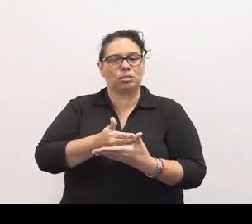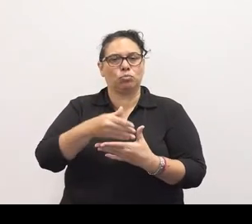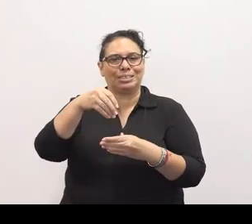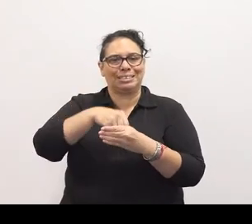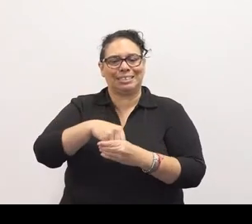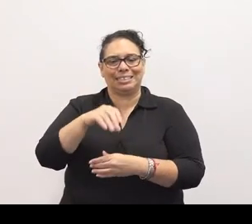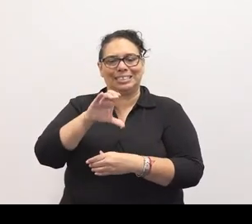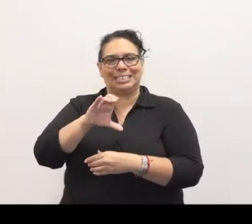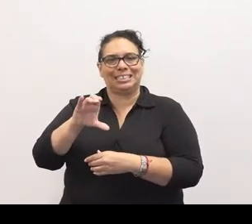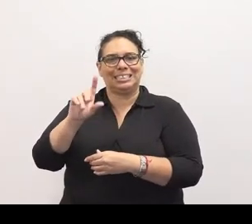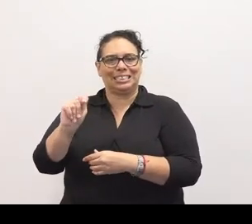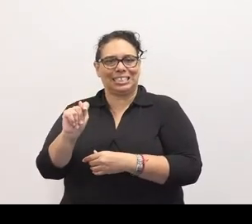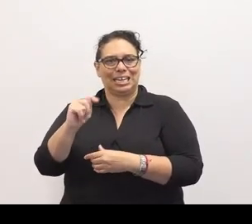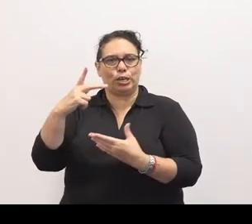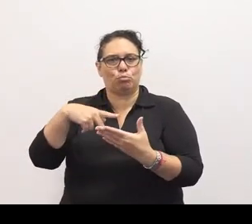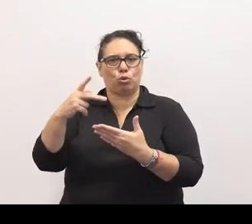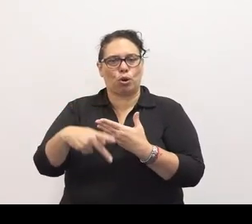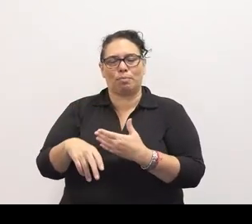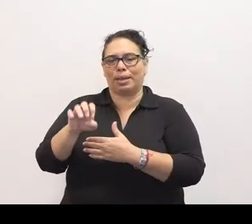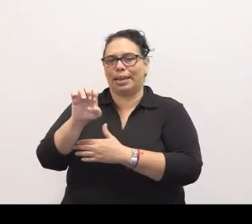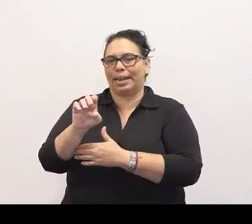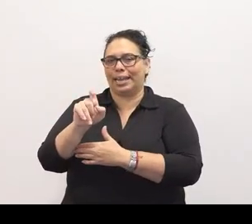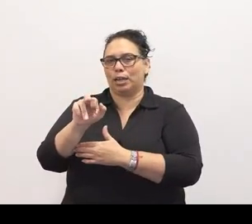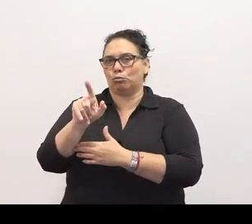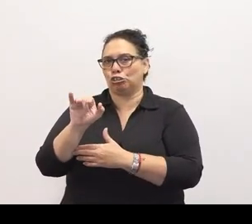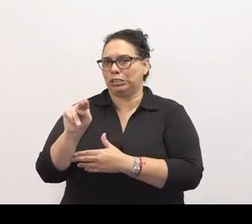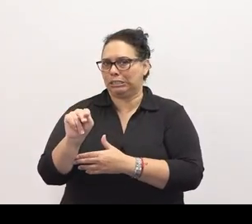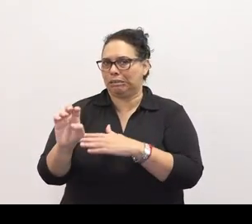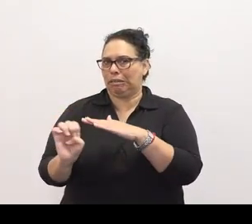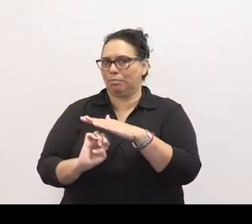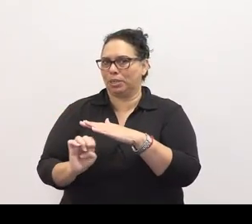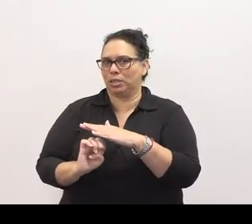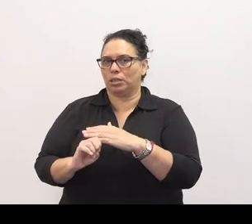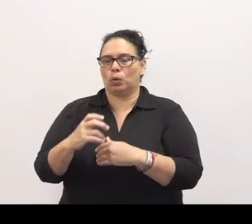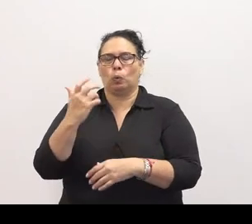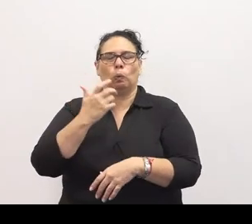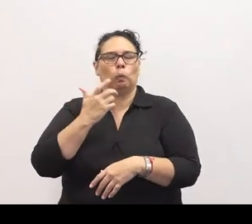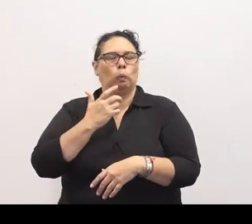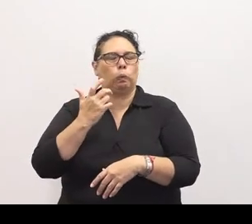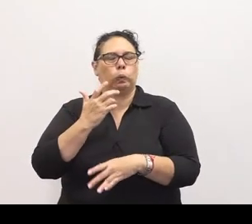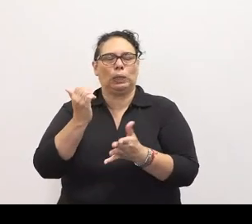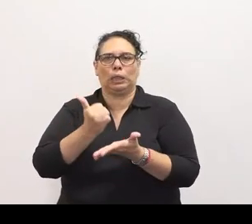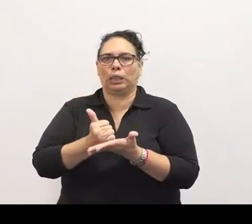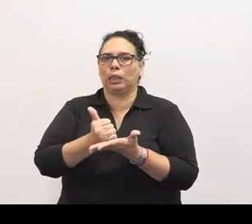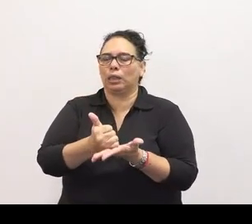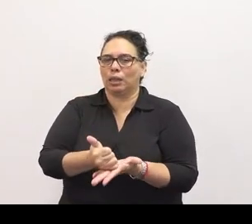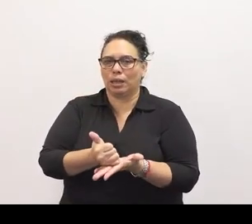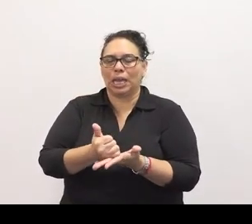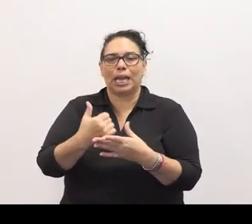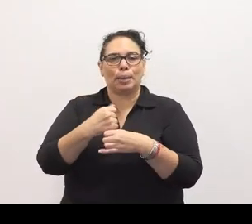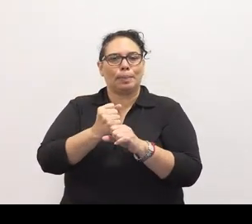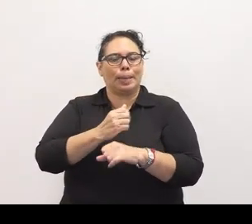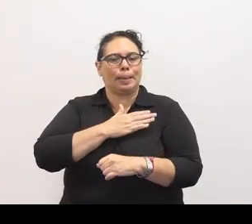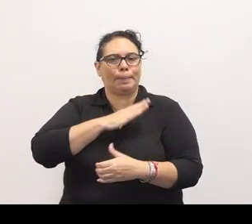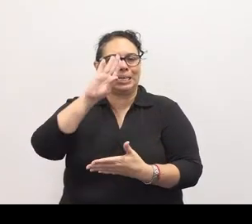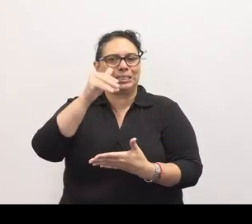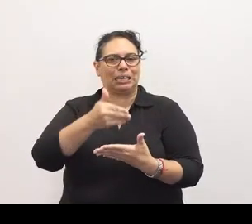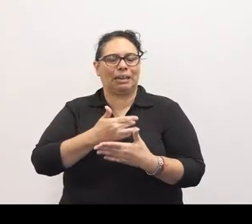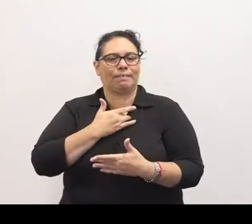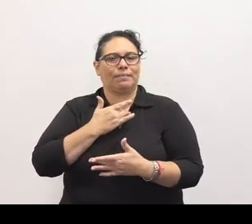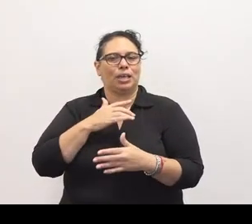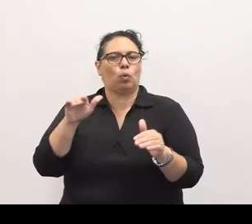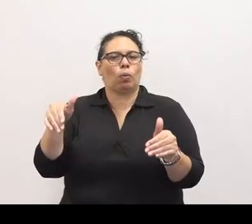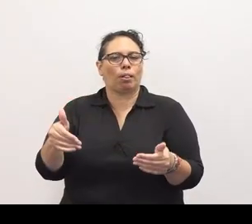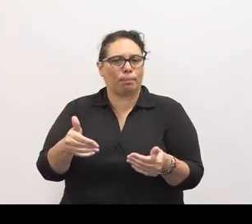Emerson Elementary. And the teachers were instrumental in making my son feel welcome.